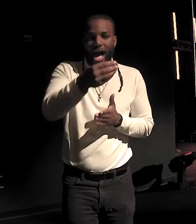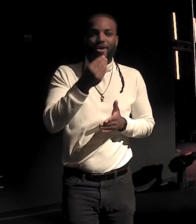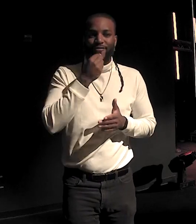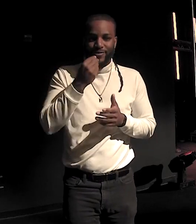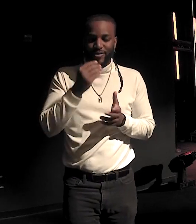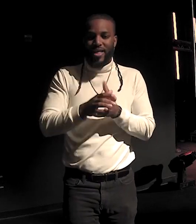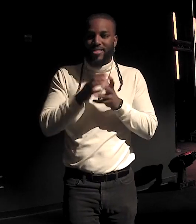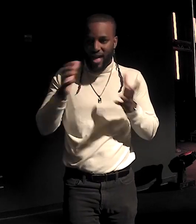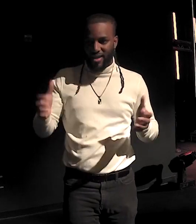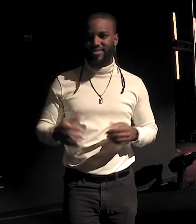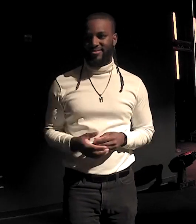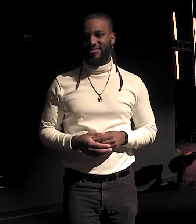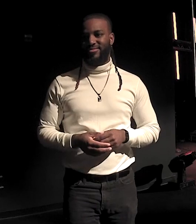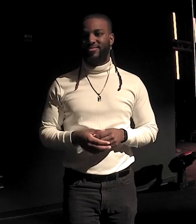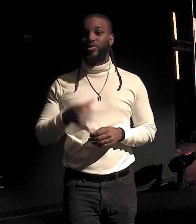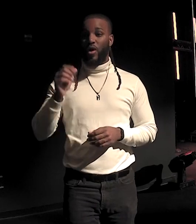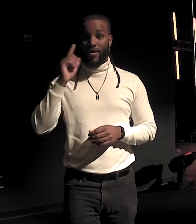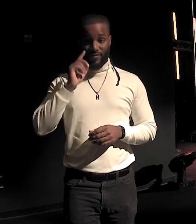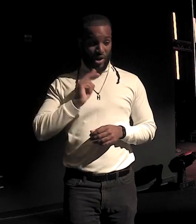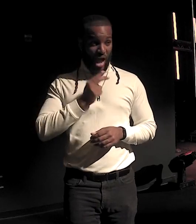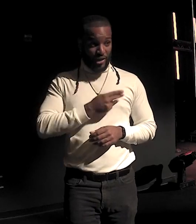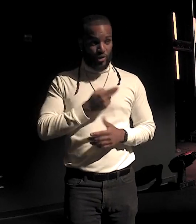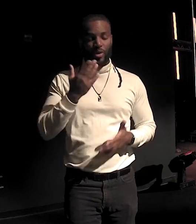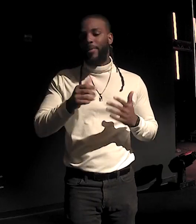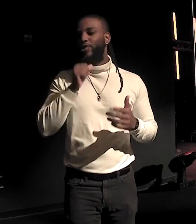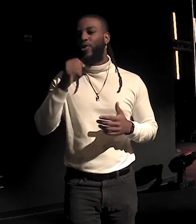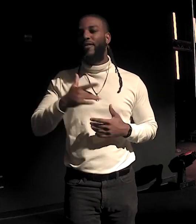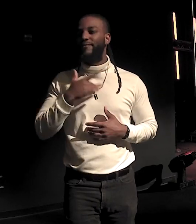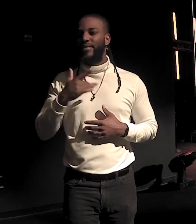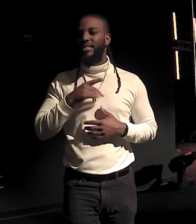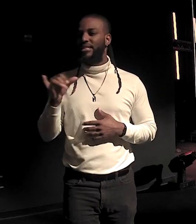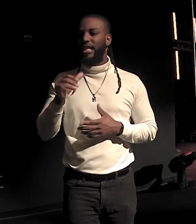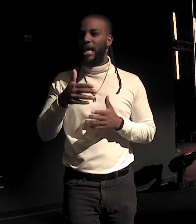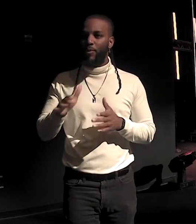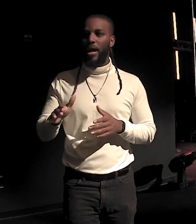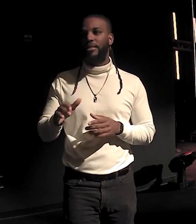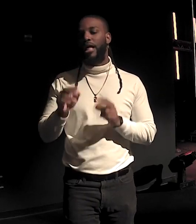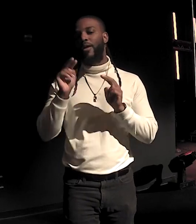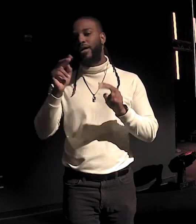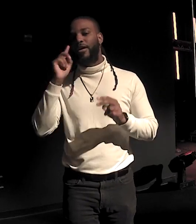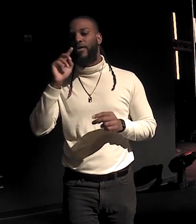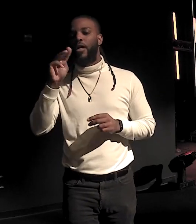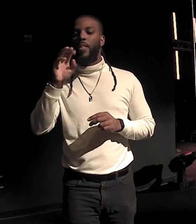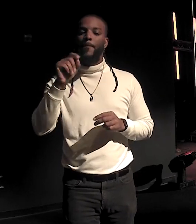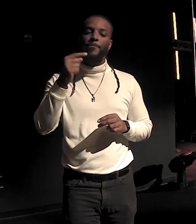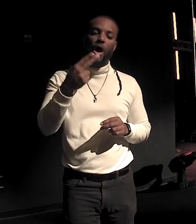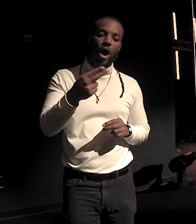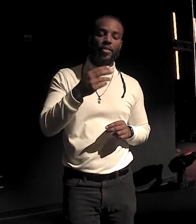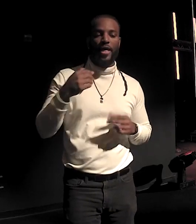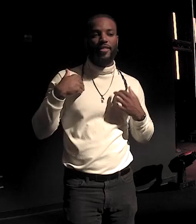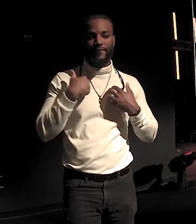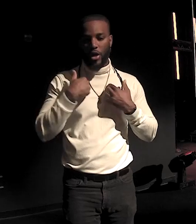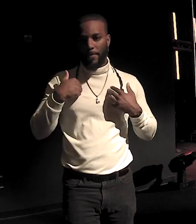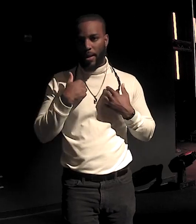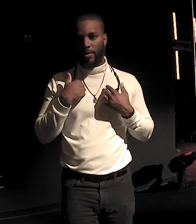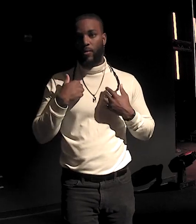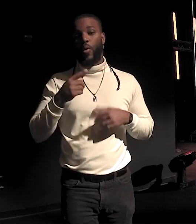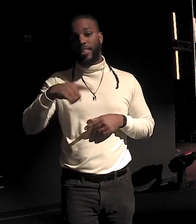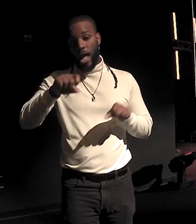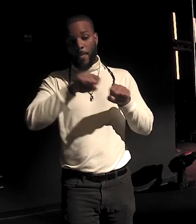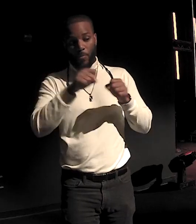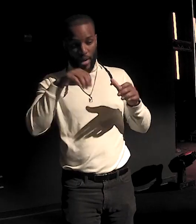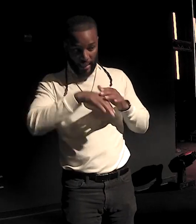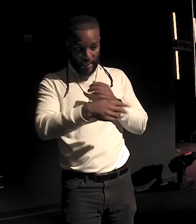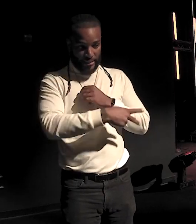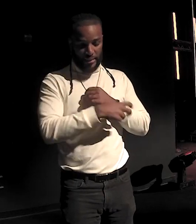all that you're making. And so for us, we may not feel it in the same way of watch out for the moth and the vermin, where they break in